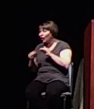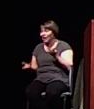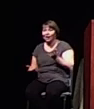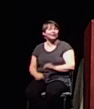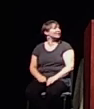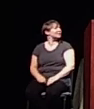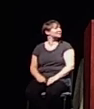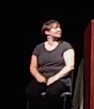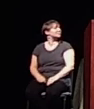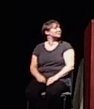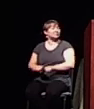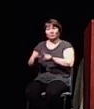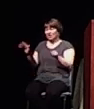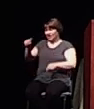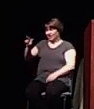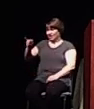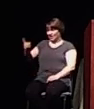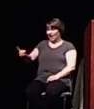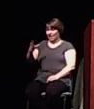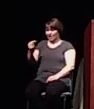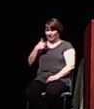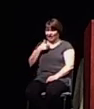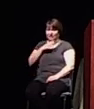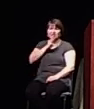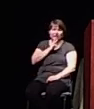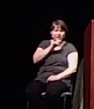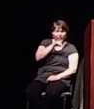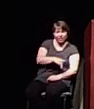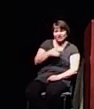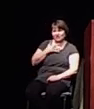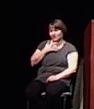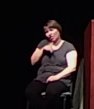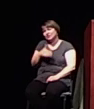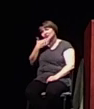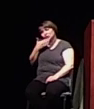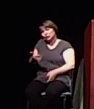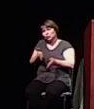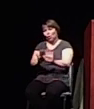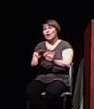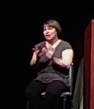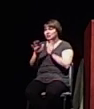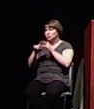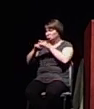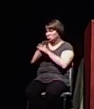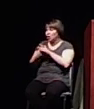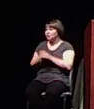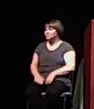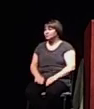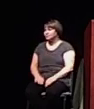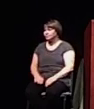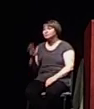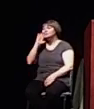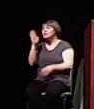but Allie and I have talked about it, and she feels like it's a good way to start off the morning and set the tone for her talk, so I'm gonna go